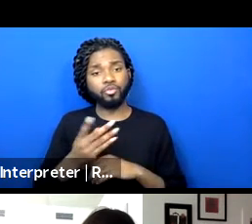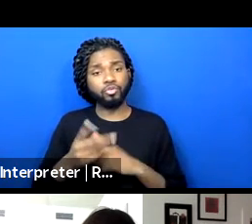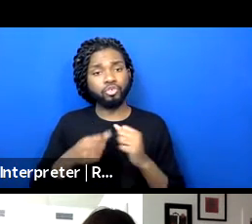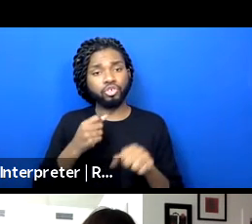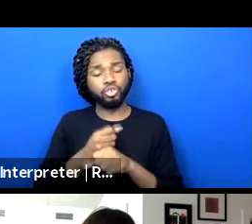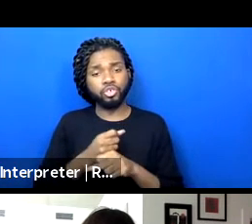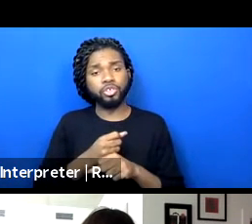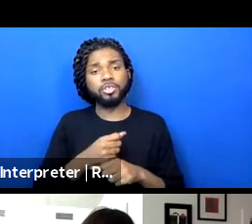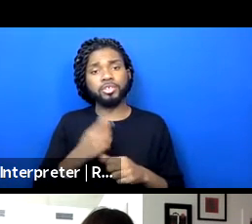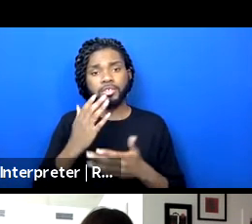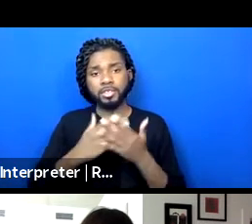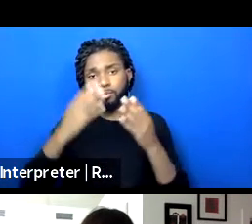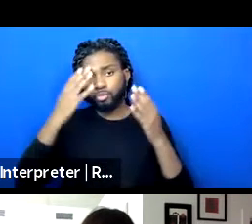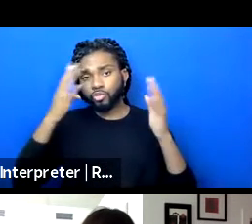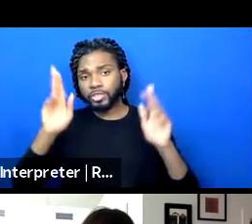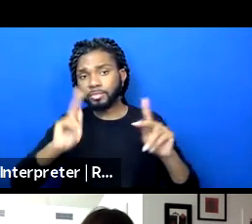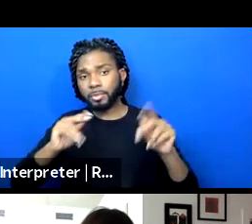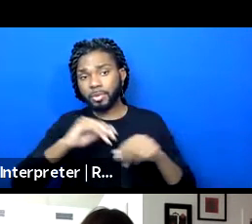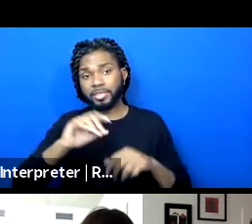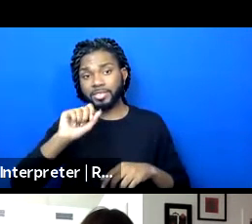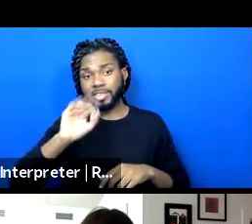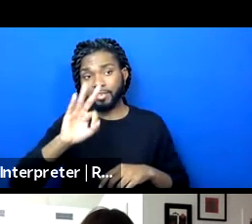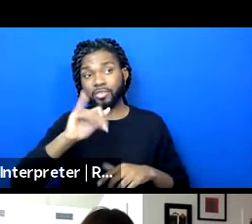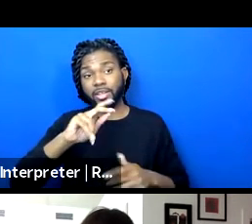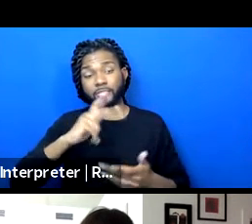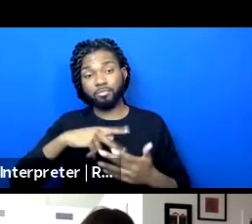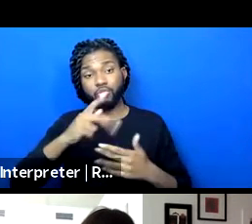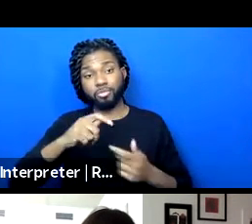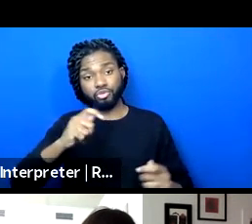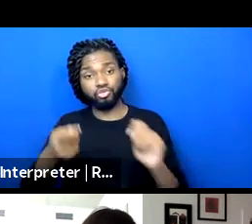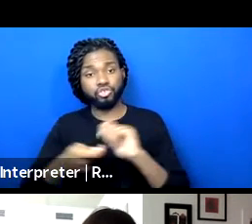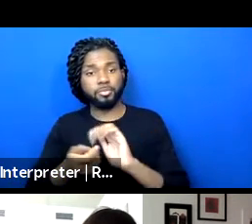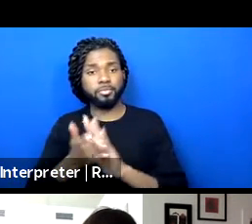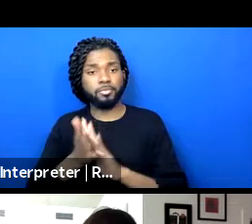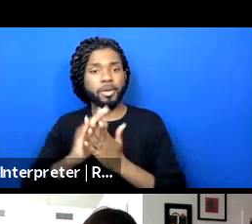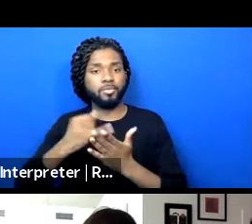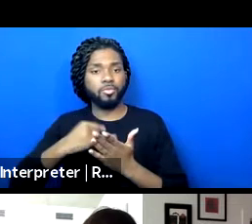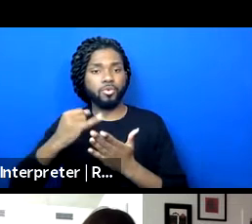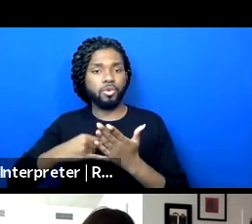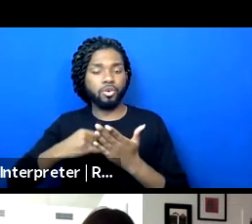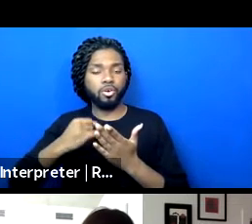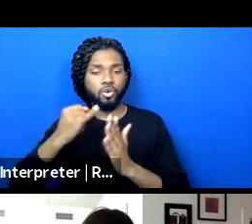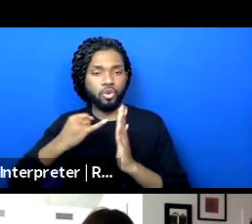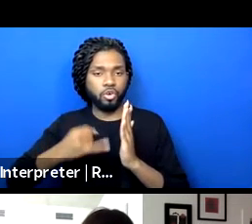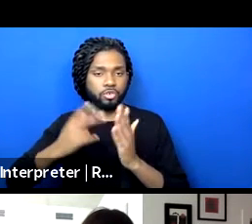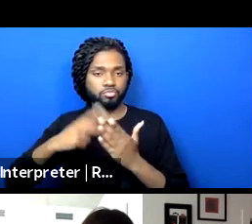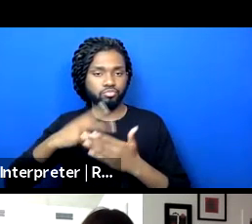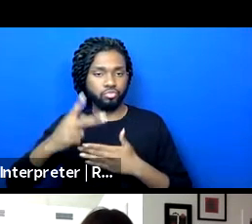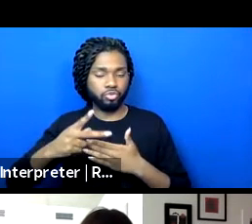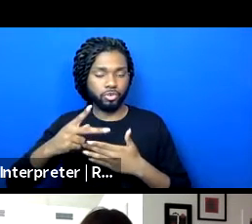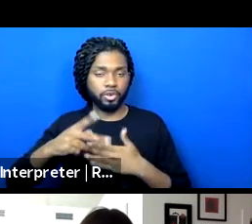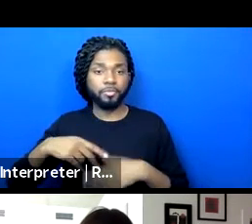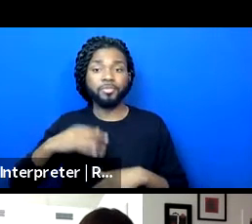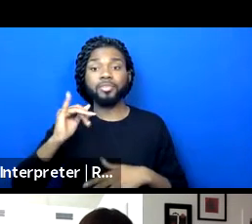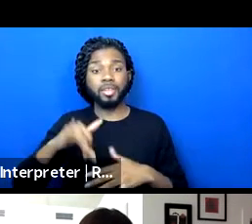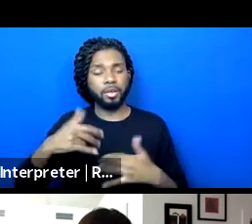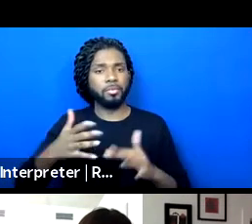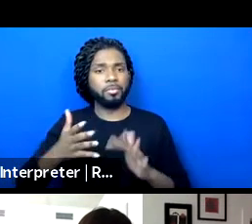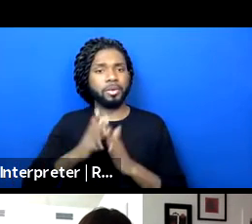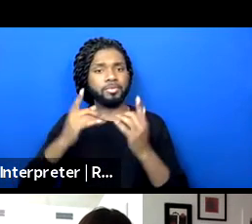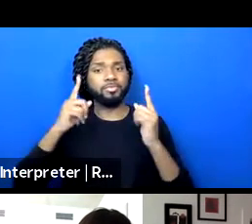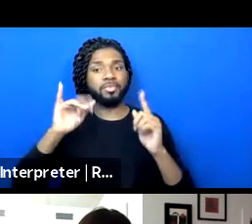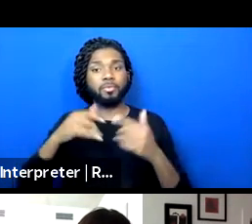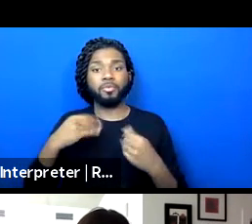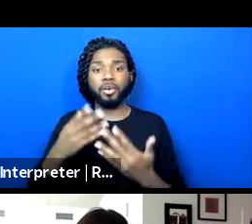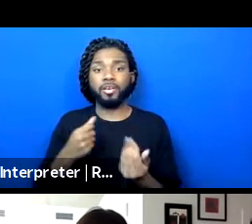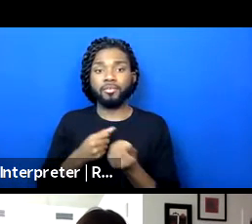Francisco, that program was adapted and turned into an arts program, one that was so successful that it provided funding for the